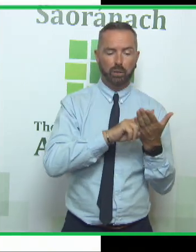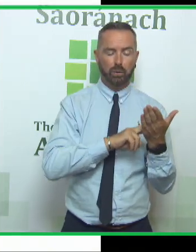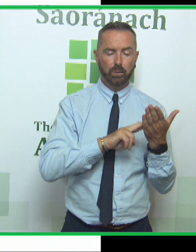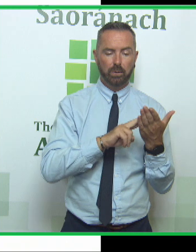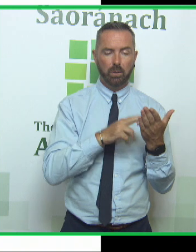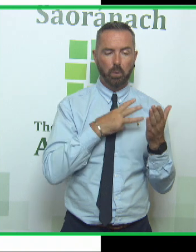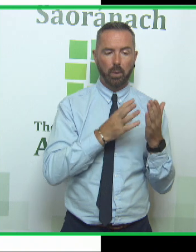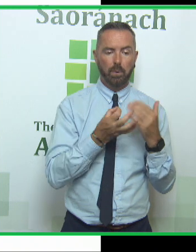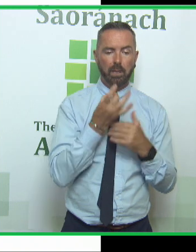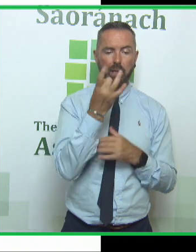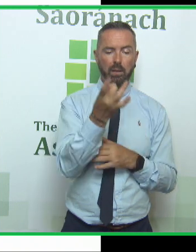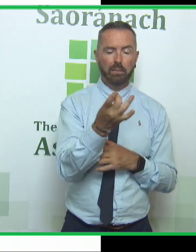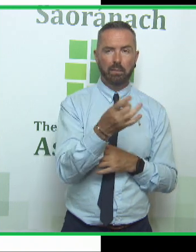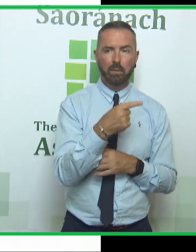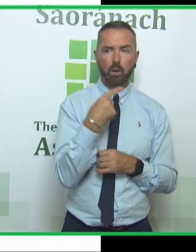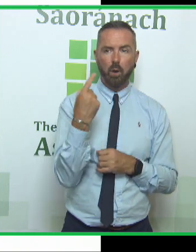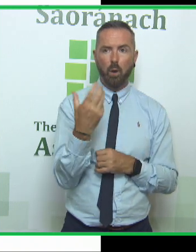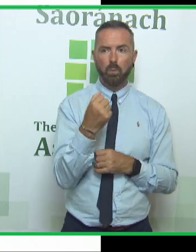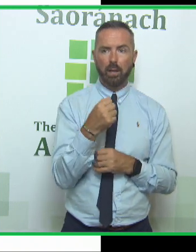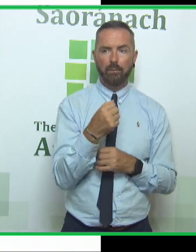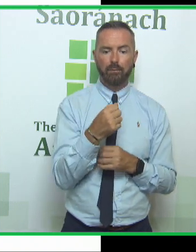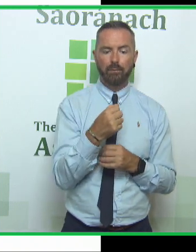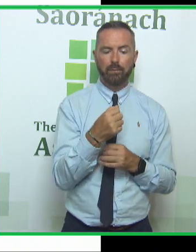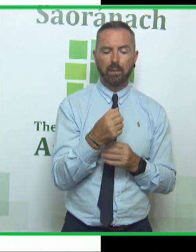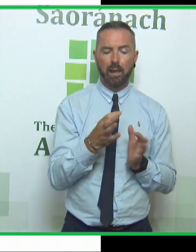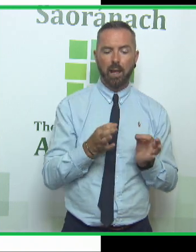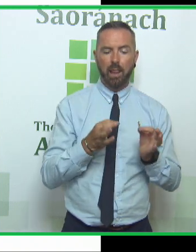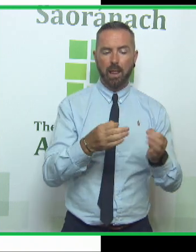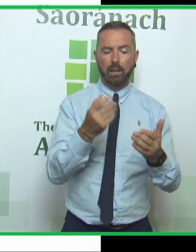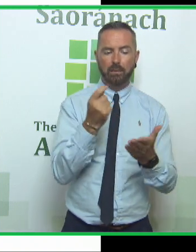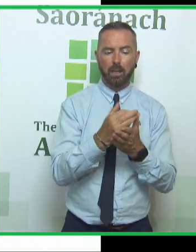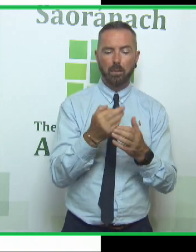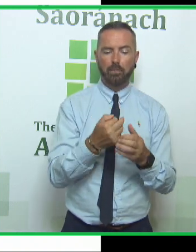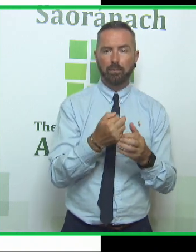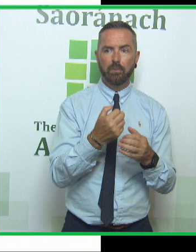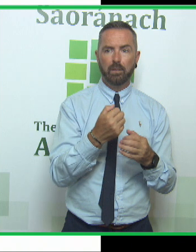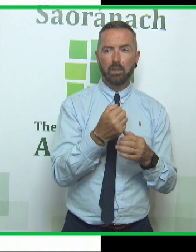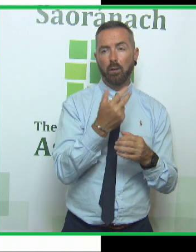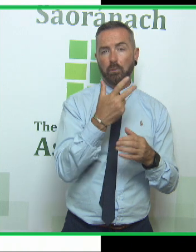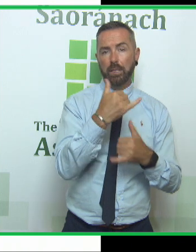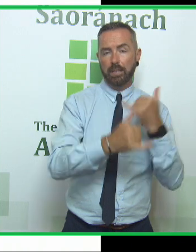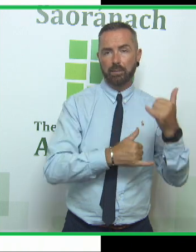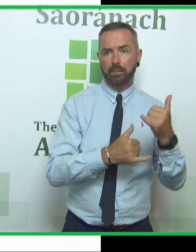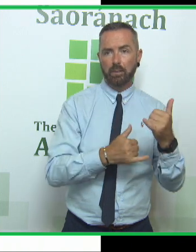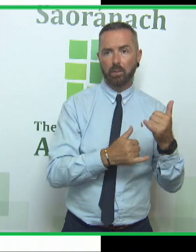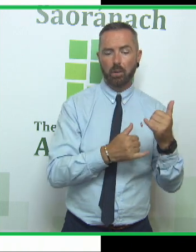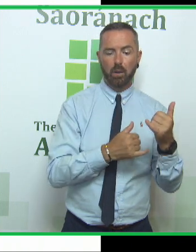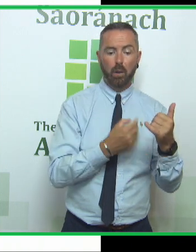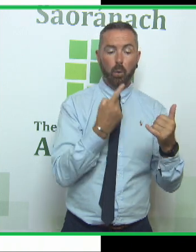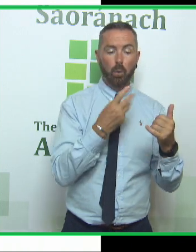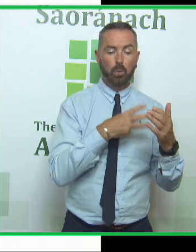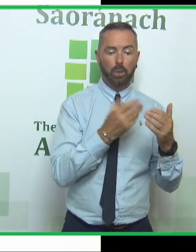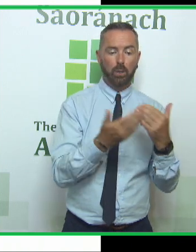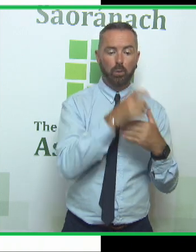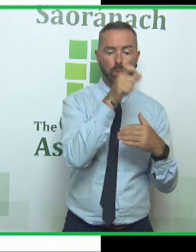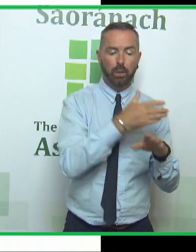ask, there's always a lag period of at least 2 years, sometimes 3 to 4. So you can see there was one case where the young person began to experiment with